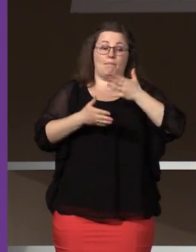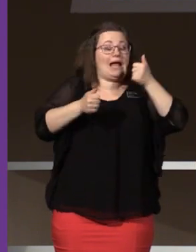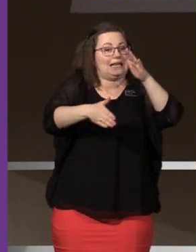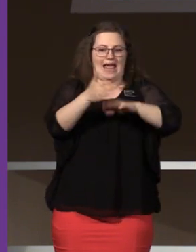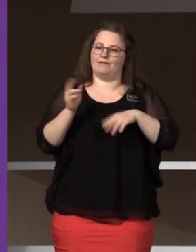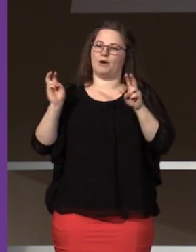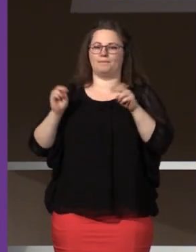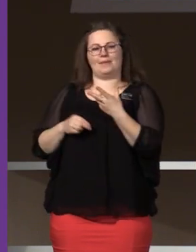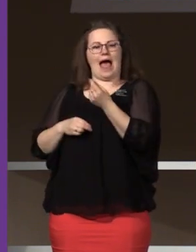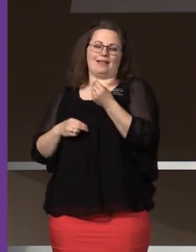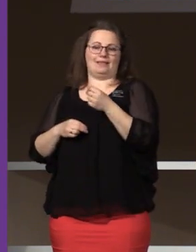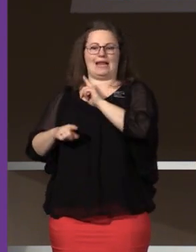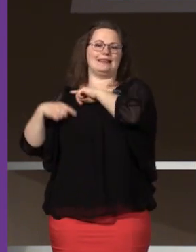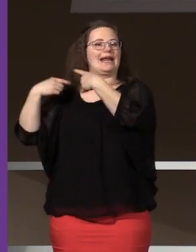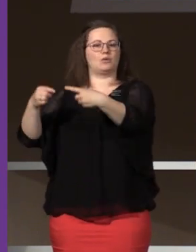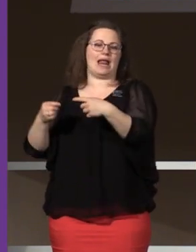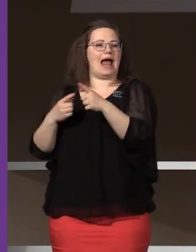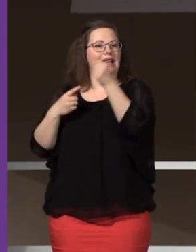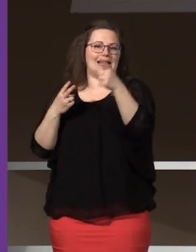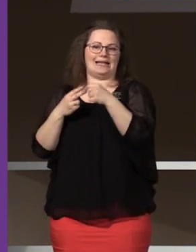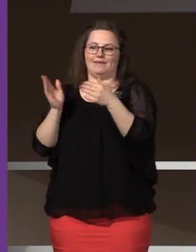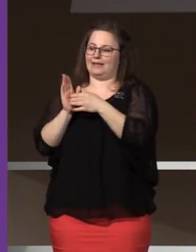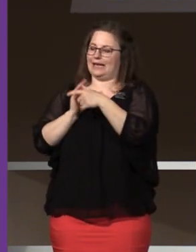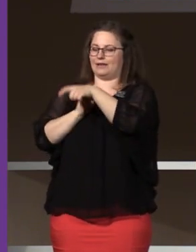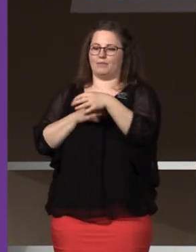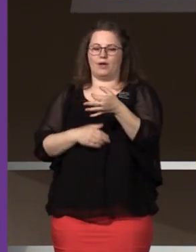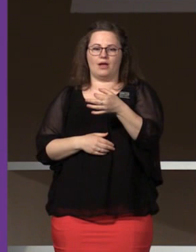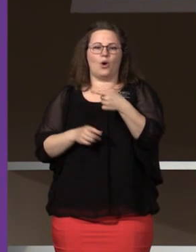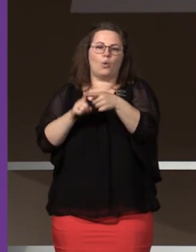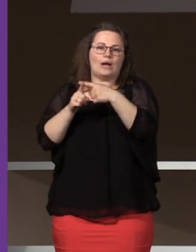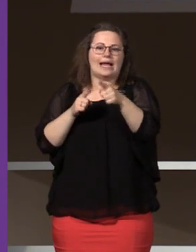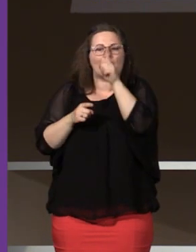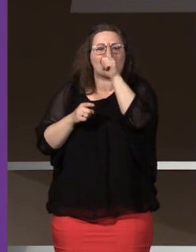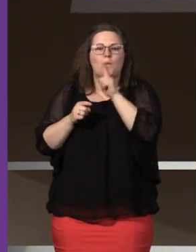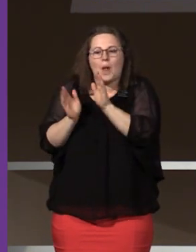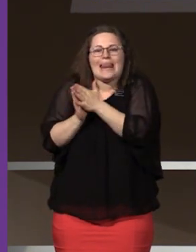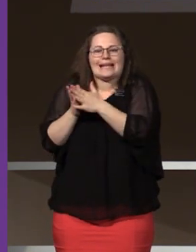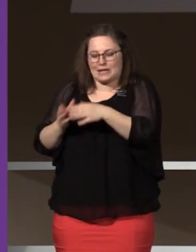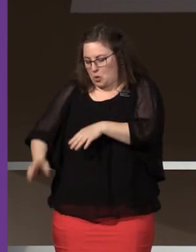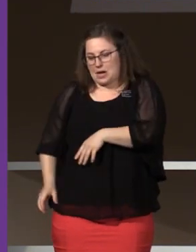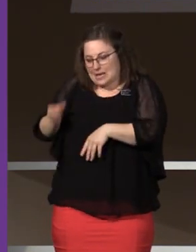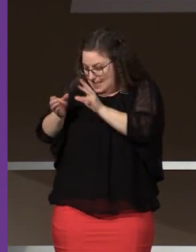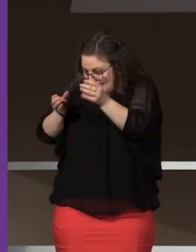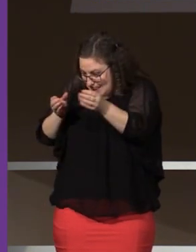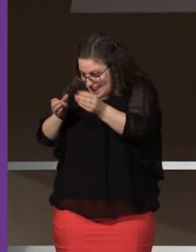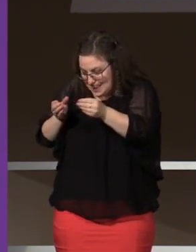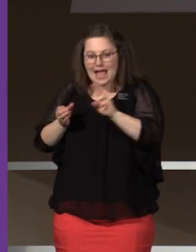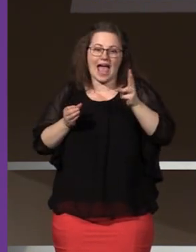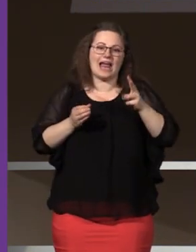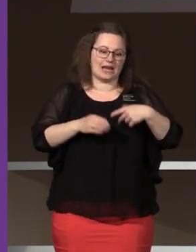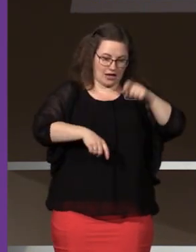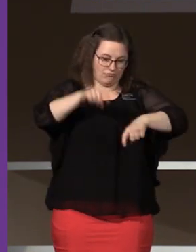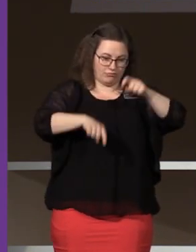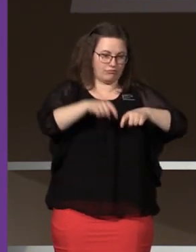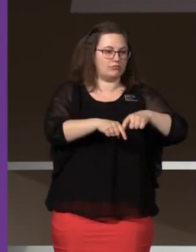conventional alternatives are for people of pocket phrase books, ways of translating more manually by typing things in,